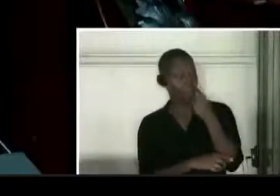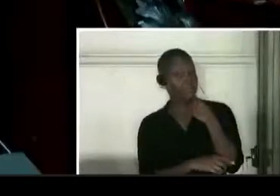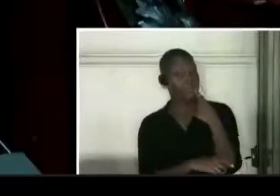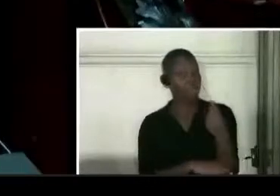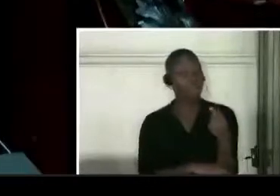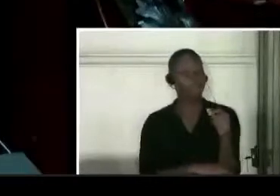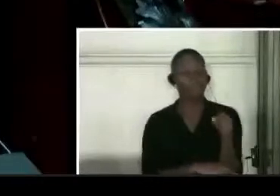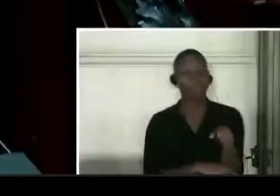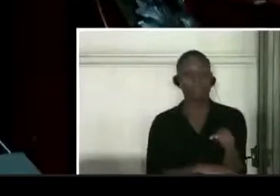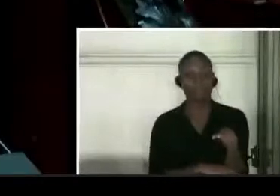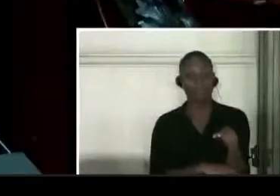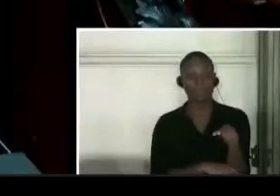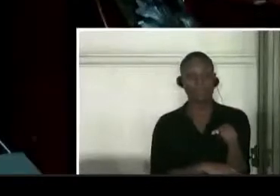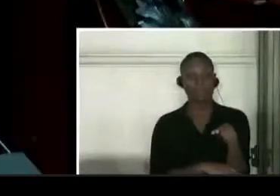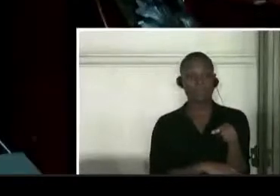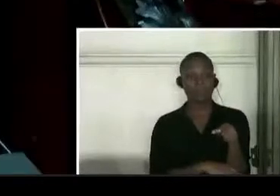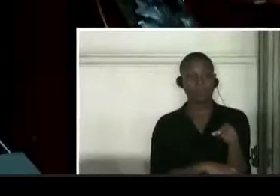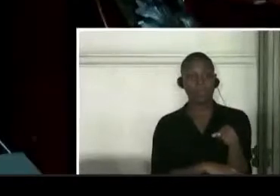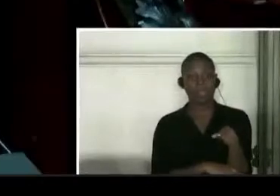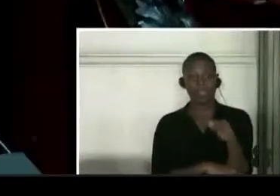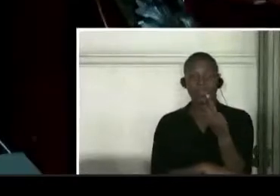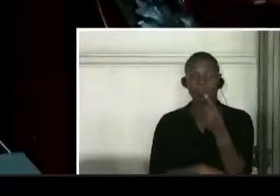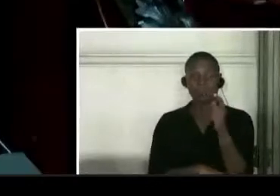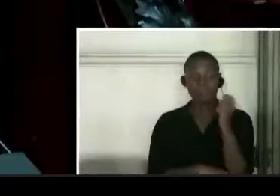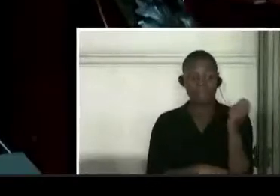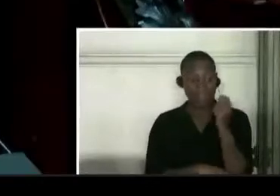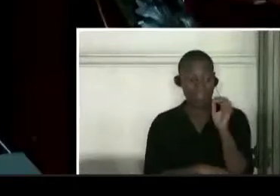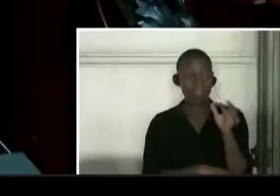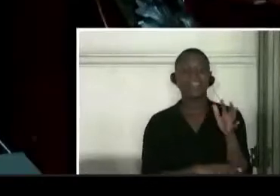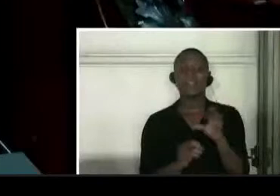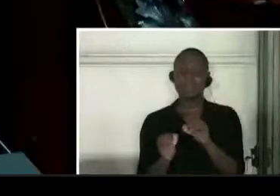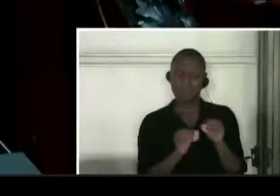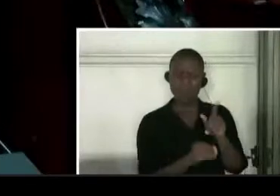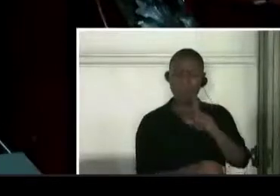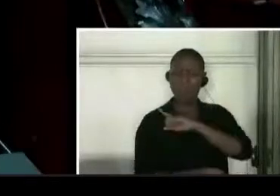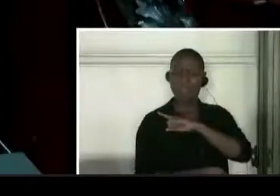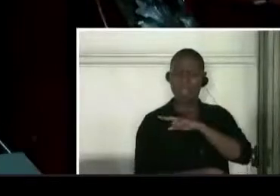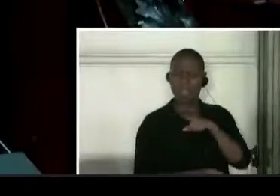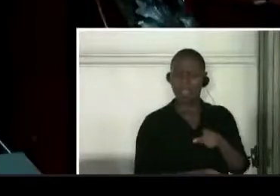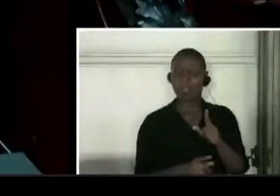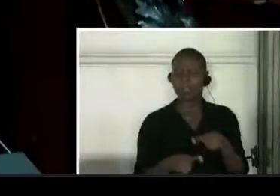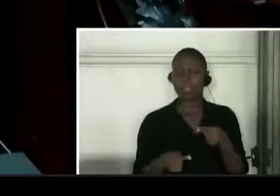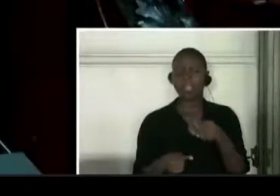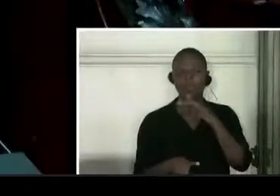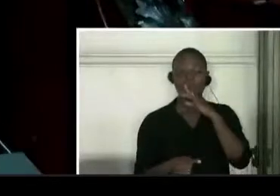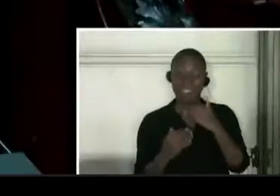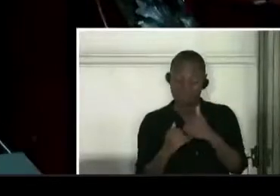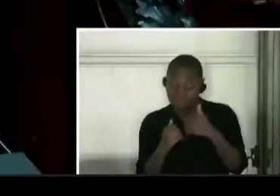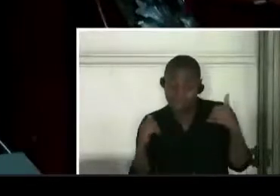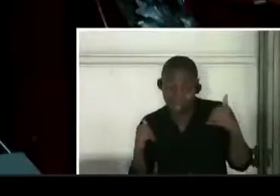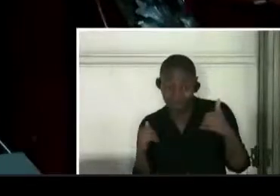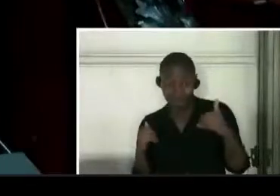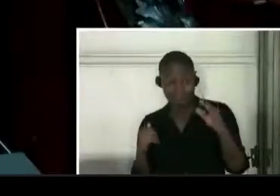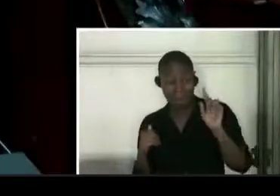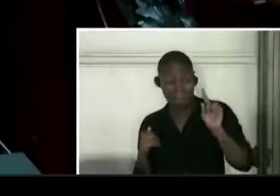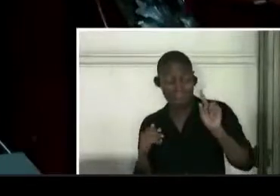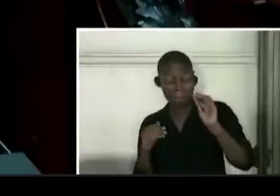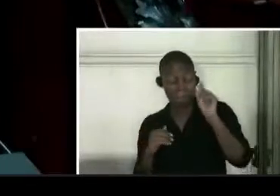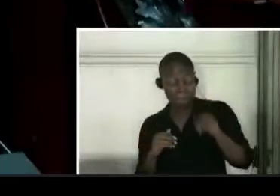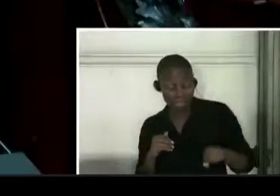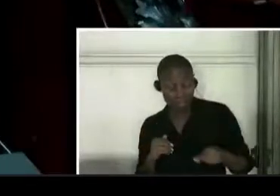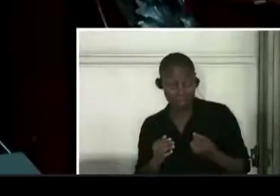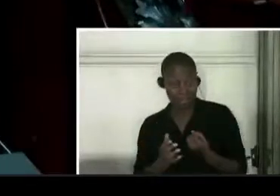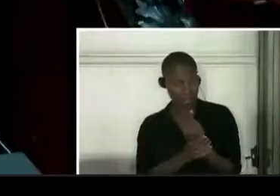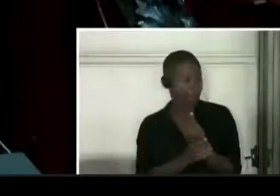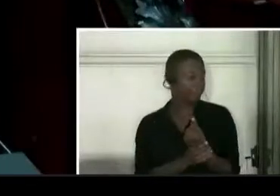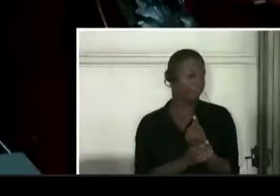esasibanukela. The government of the people must never allow the return of racial segregation. The government of the people,